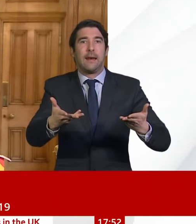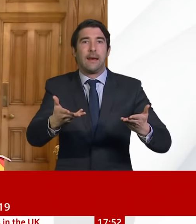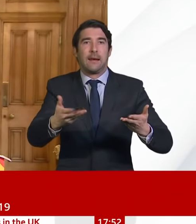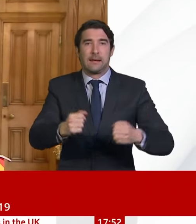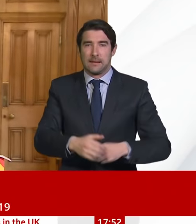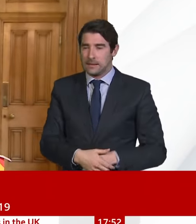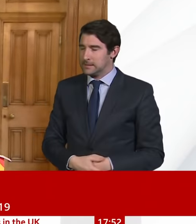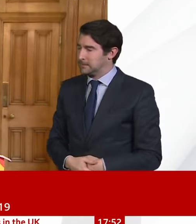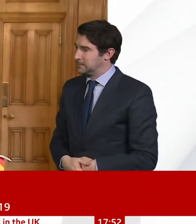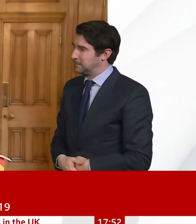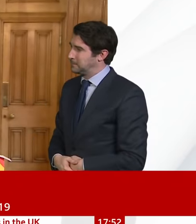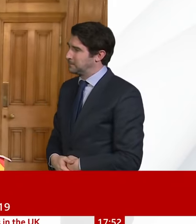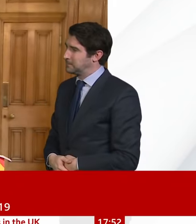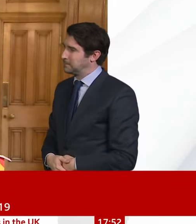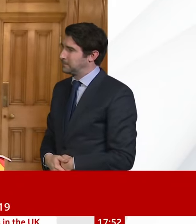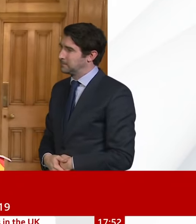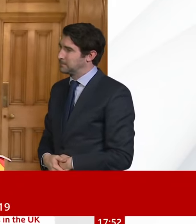Hello.